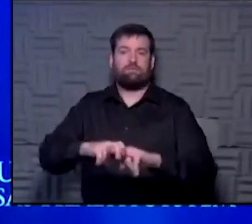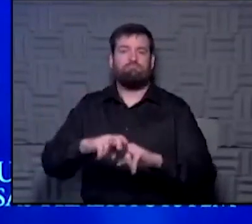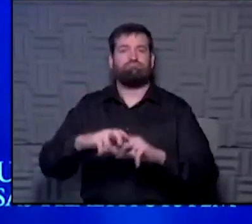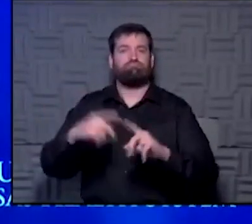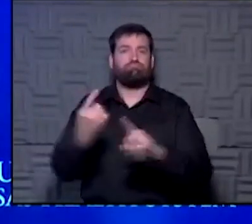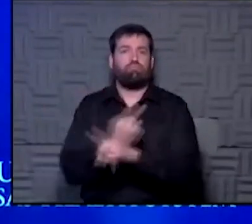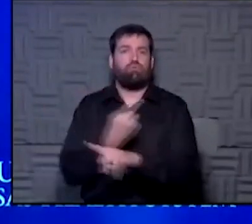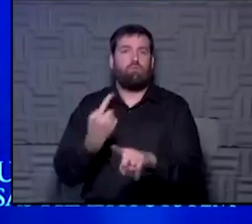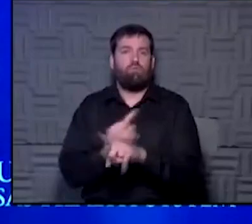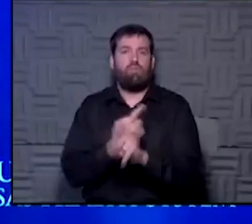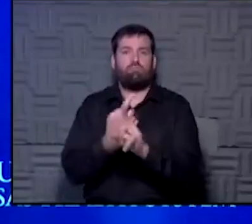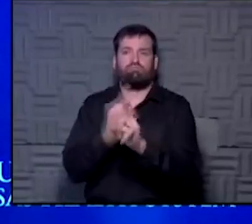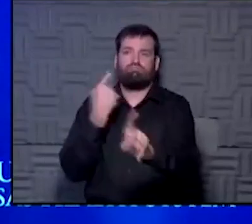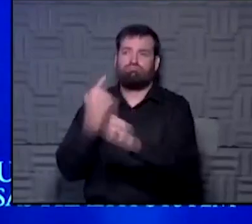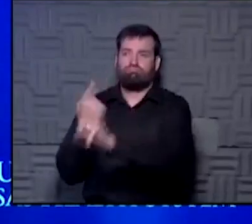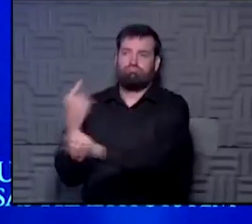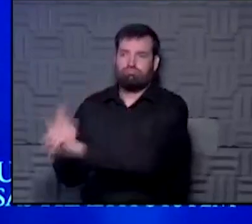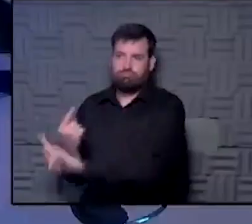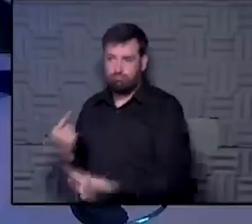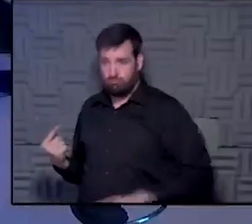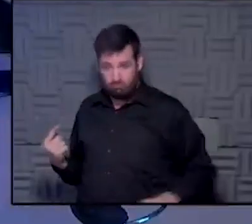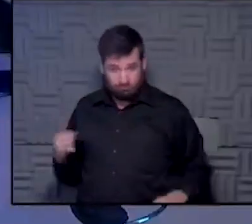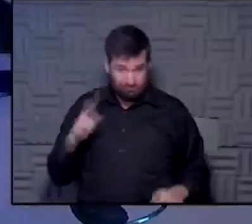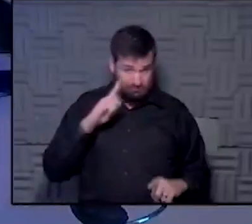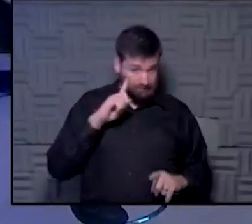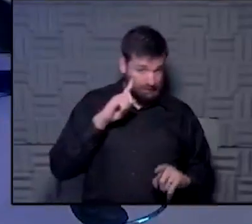properly distanced. Is this safe?